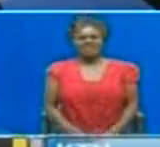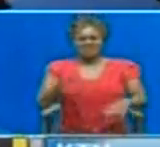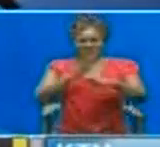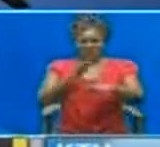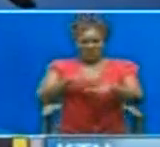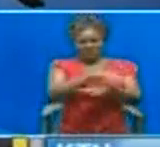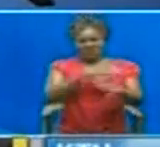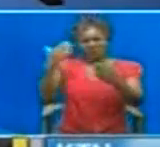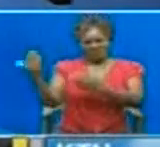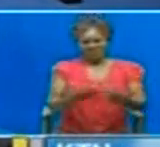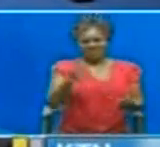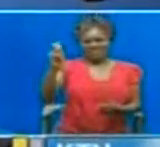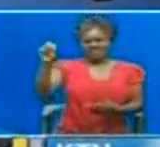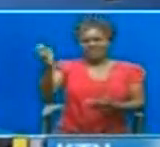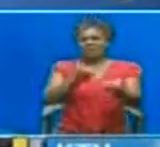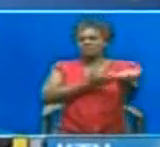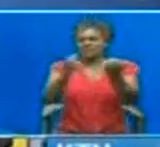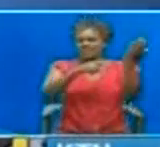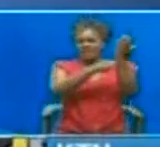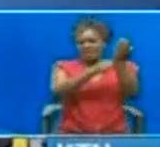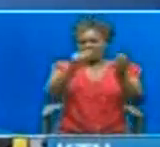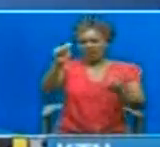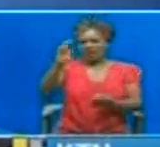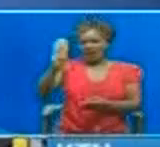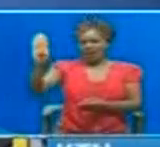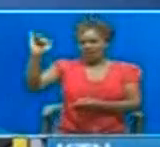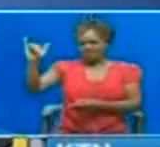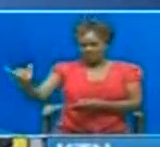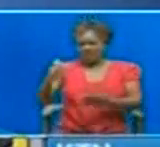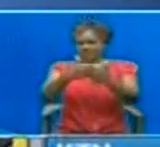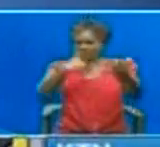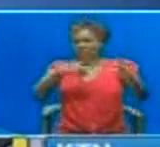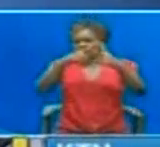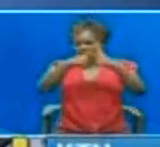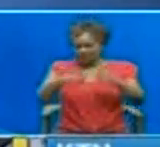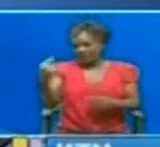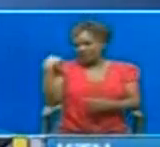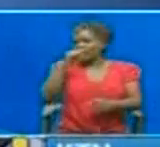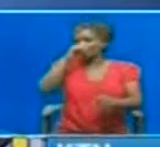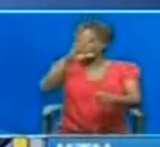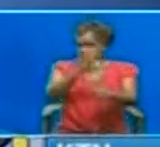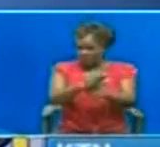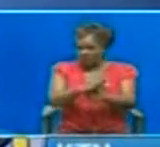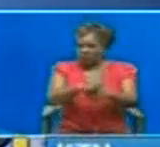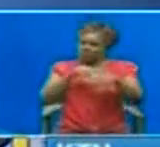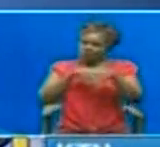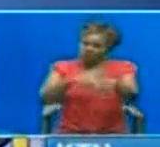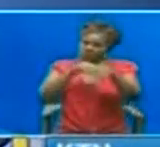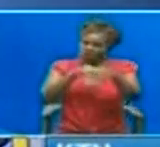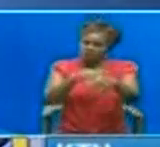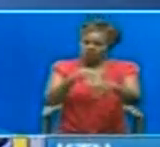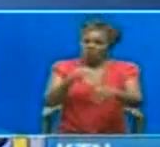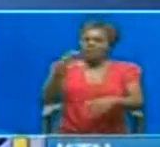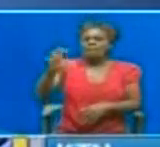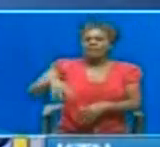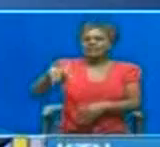very good evening and welcome to KTN Business. My name is Abia Gina. And just before we start, yesterday we promised you that we'll be following up on the issue of